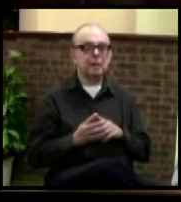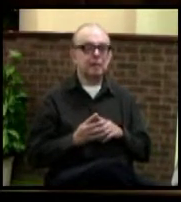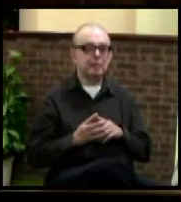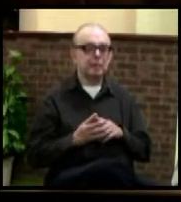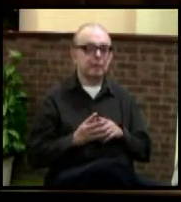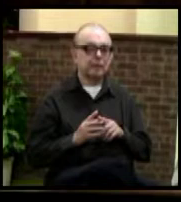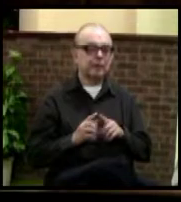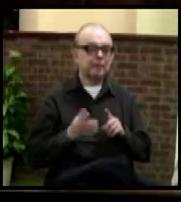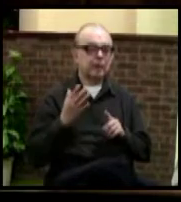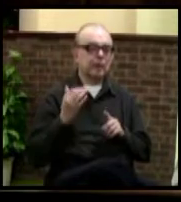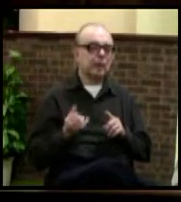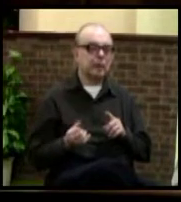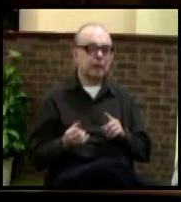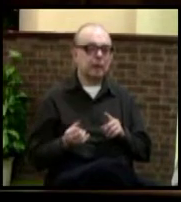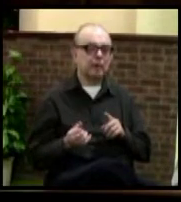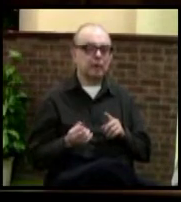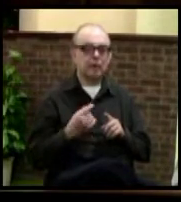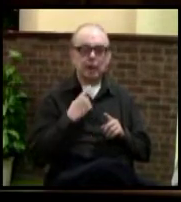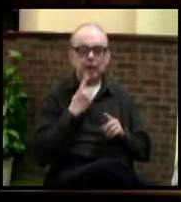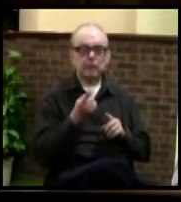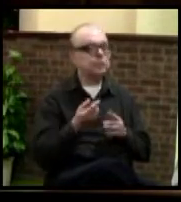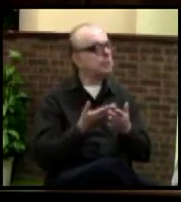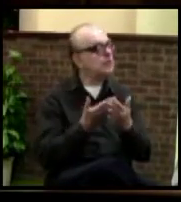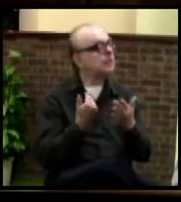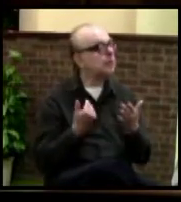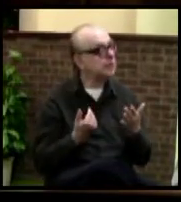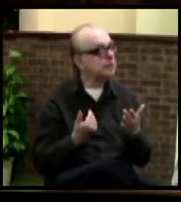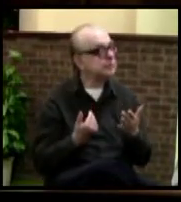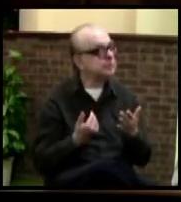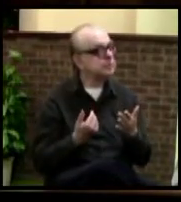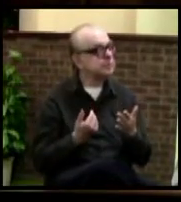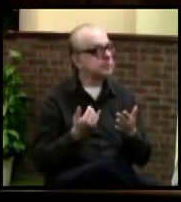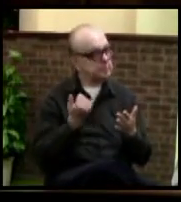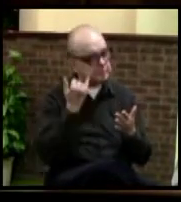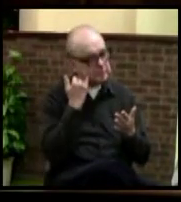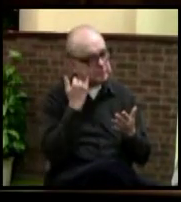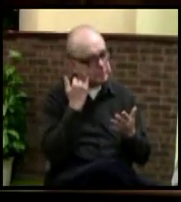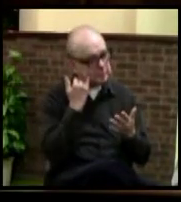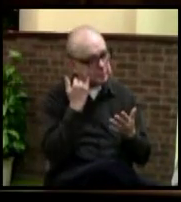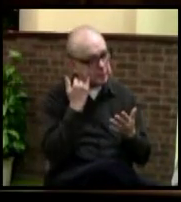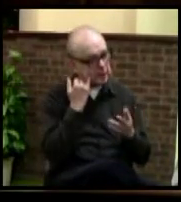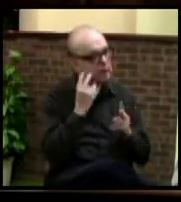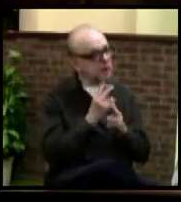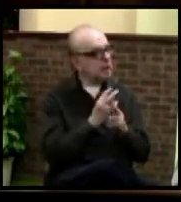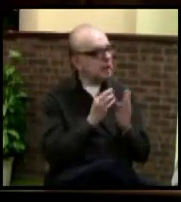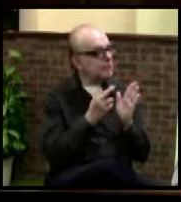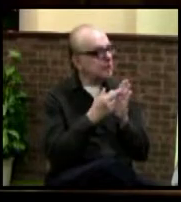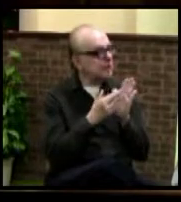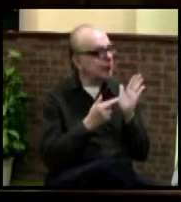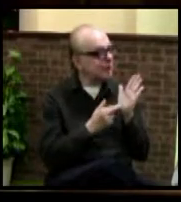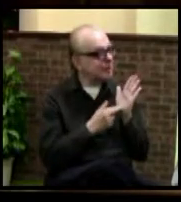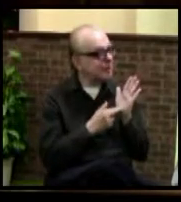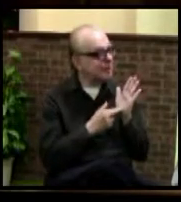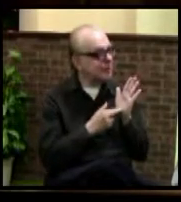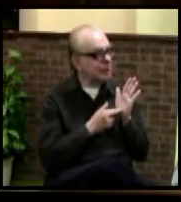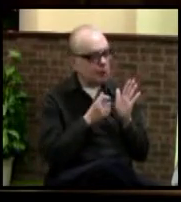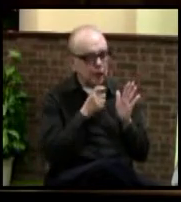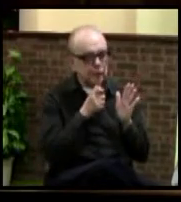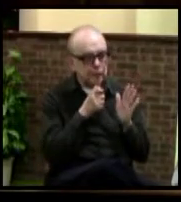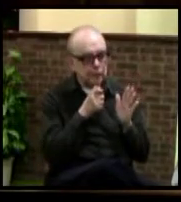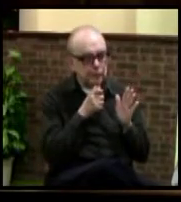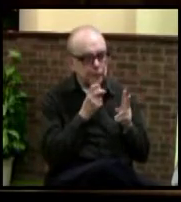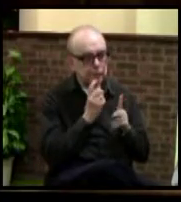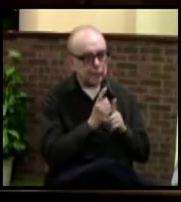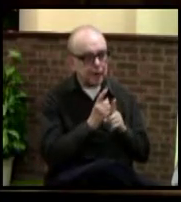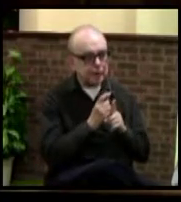reason. Because I've told you this before, if you're keeping track of who